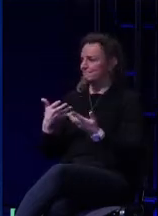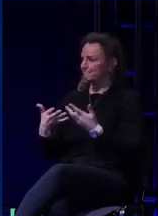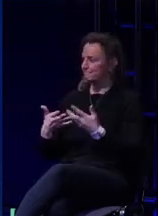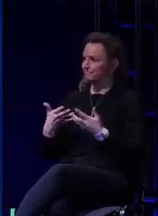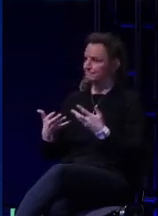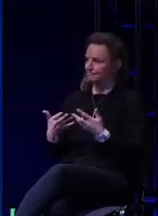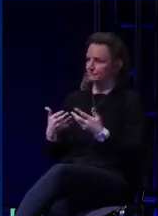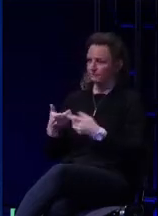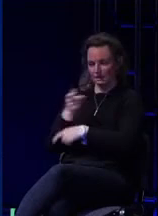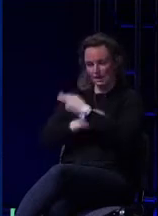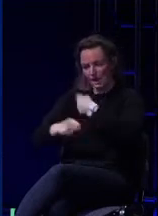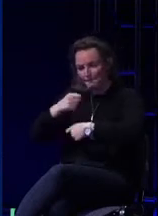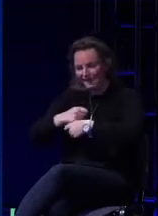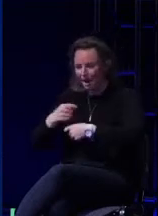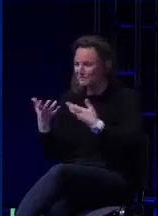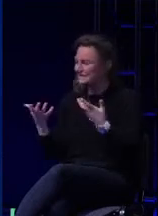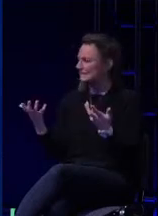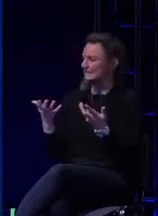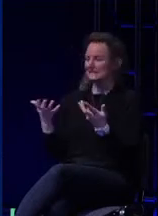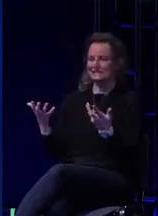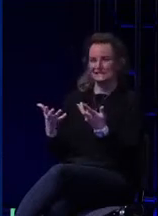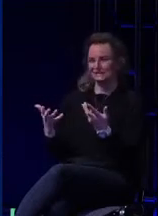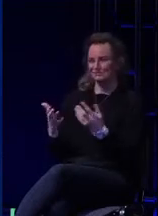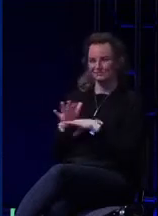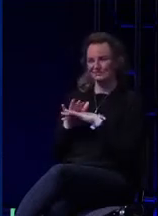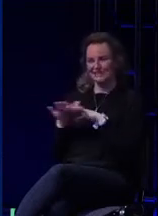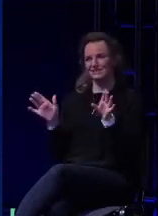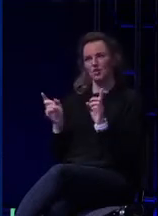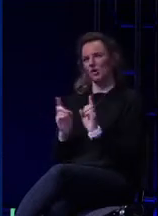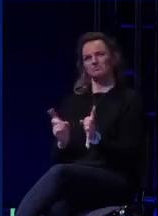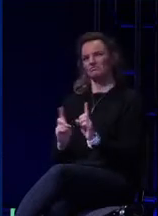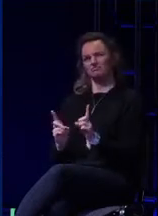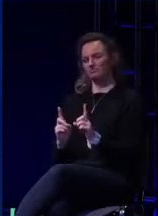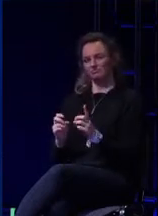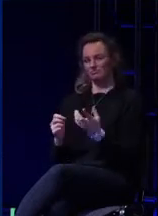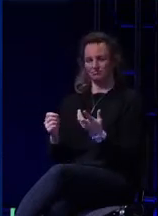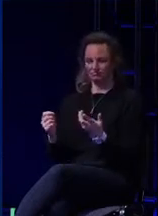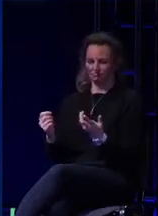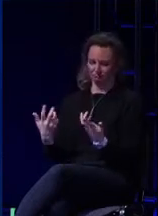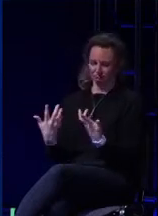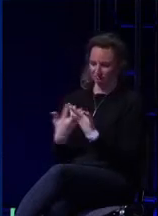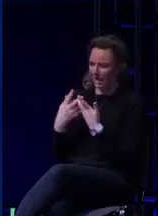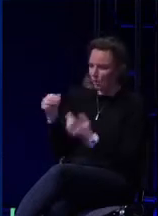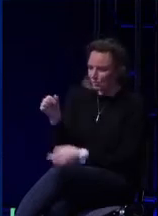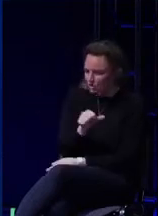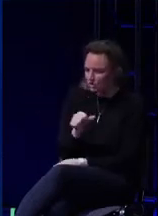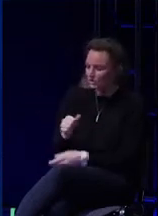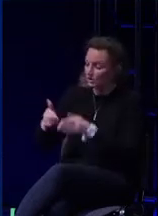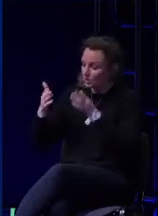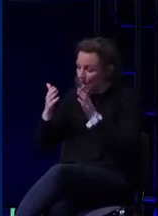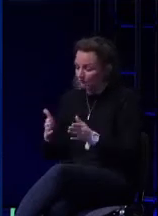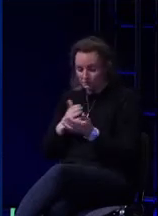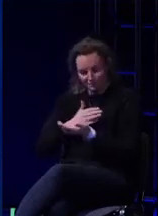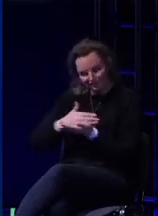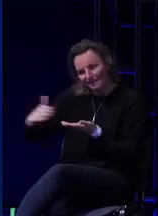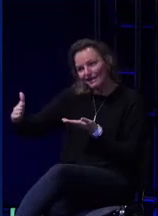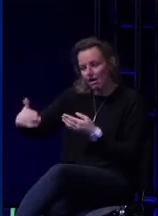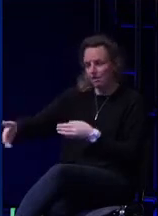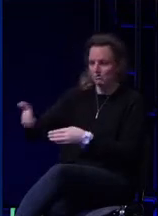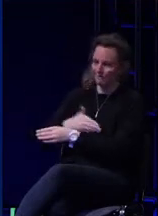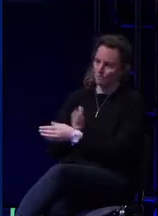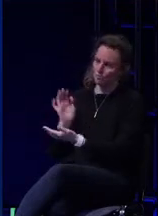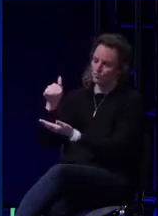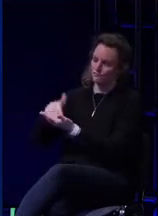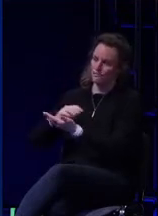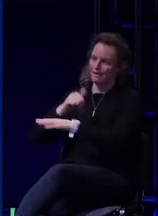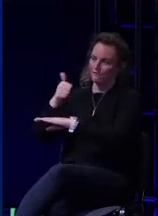it becomes quite apparent that actually that's not, you know, you need to sort of weed that all out well before you're on the set. So, and the